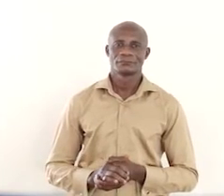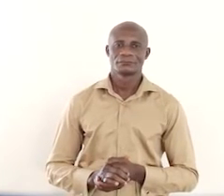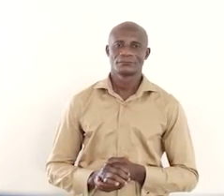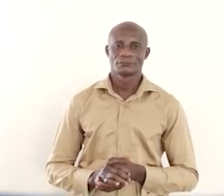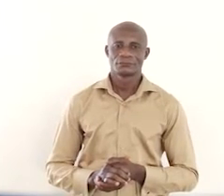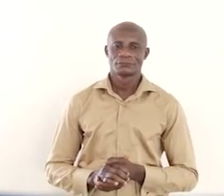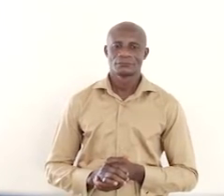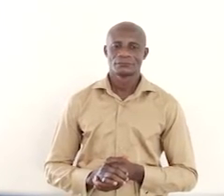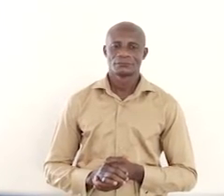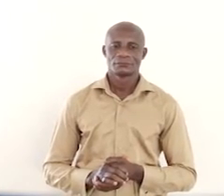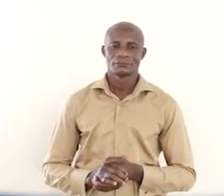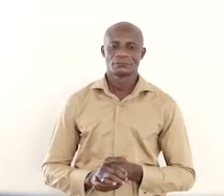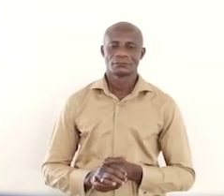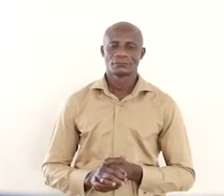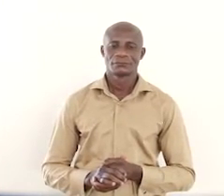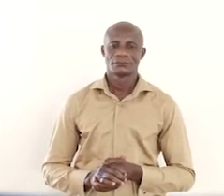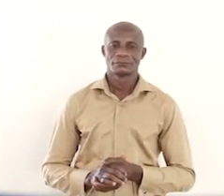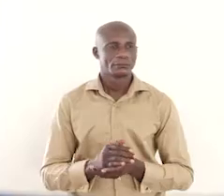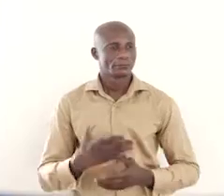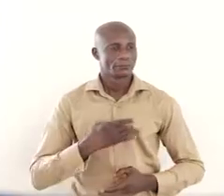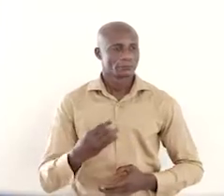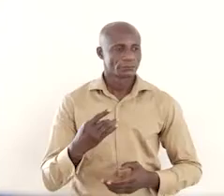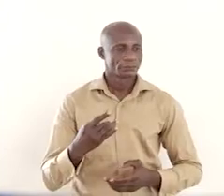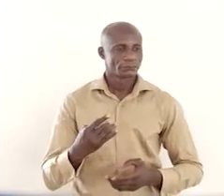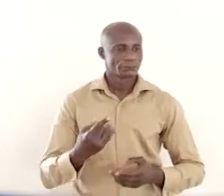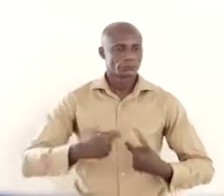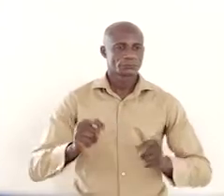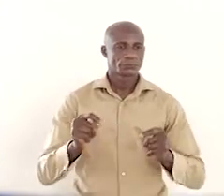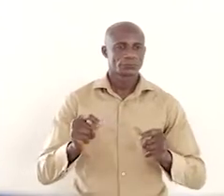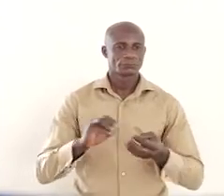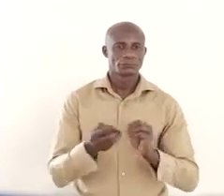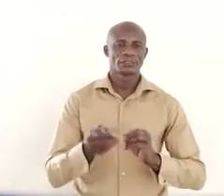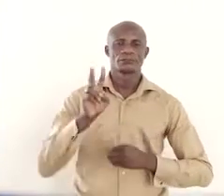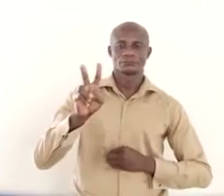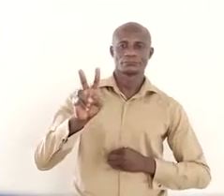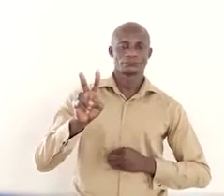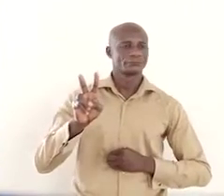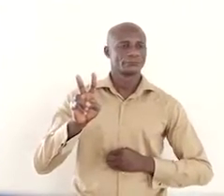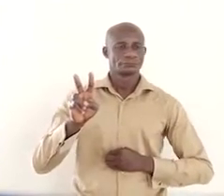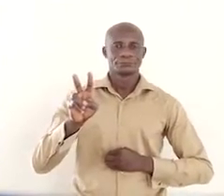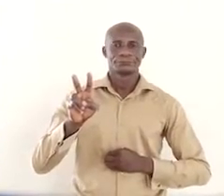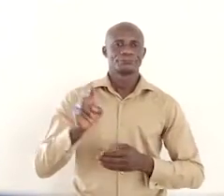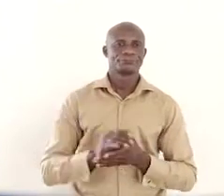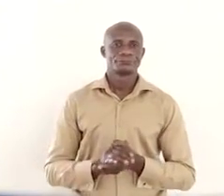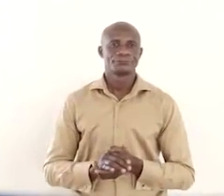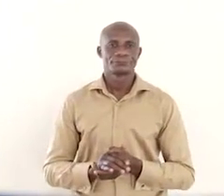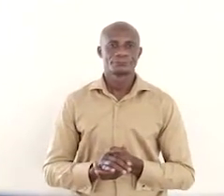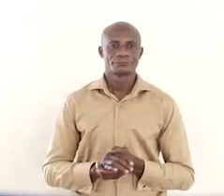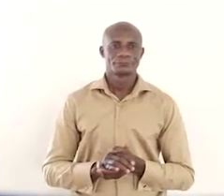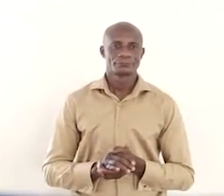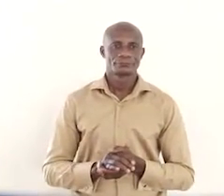Chibike. Yes, sorry, yes. I would like to attempt question 2. Yes.